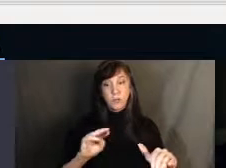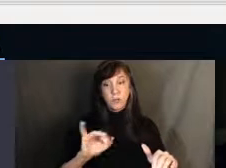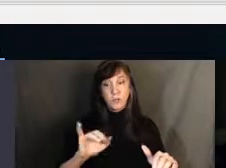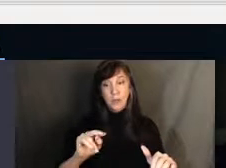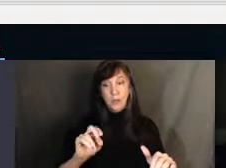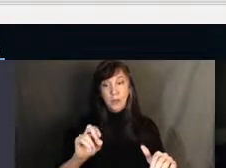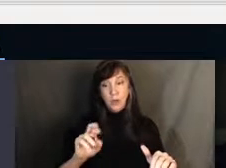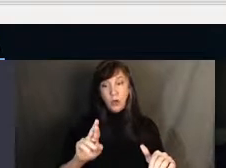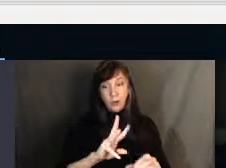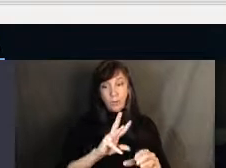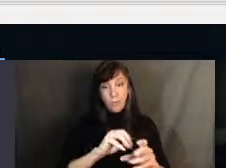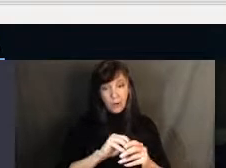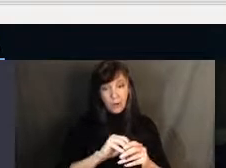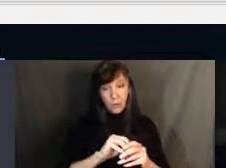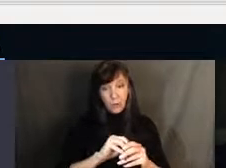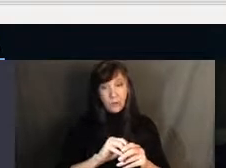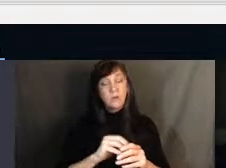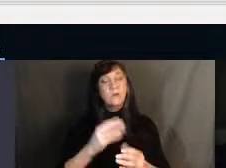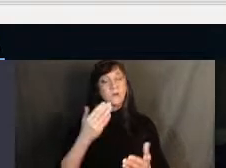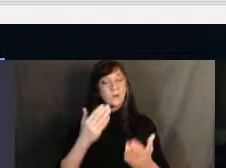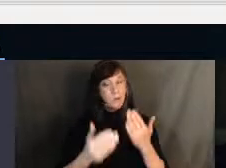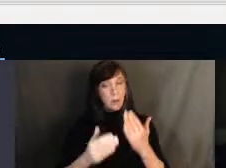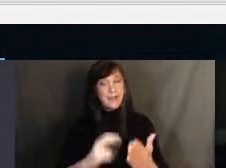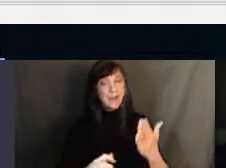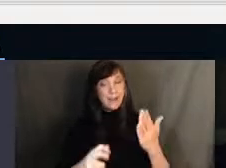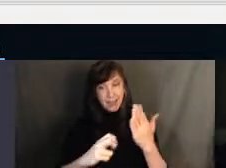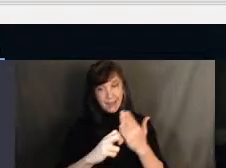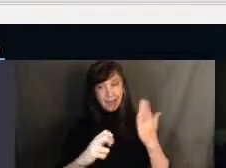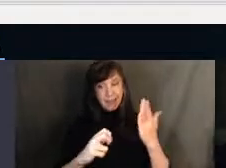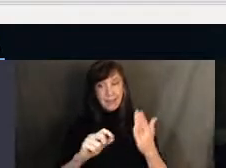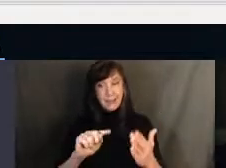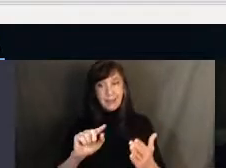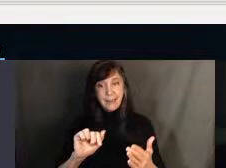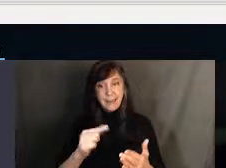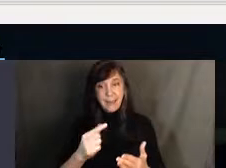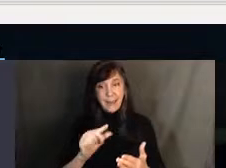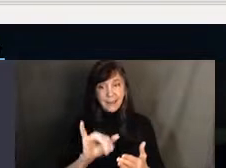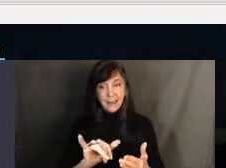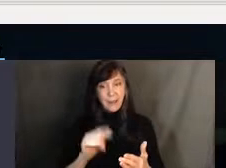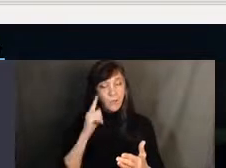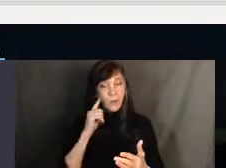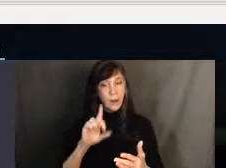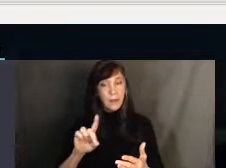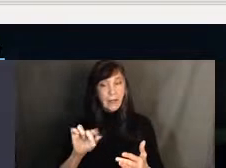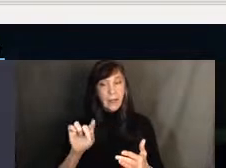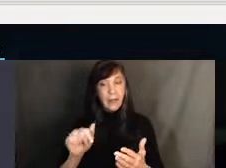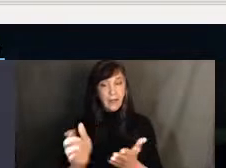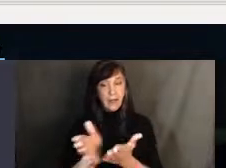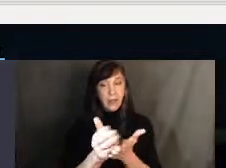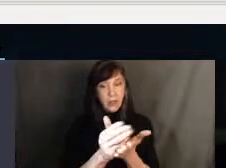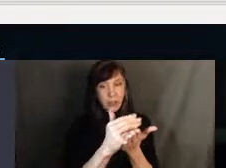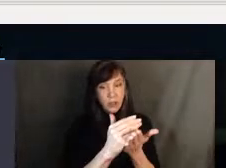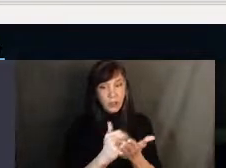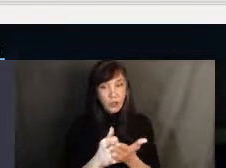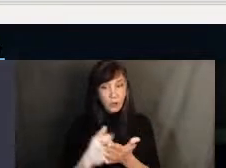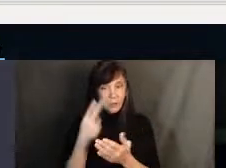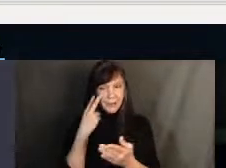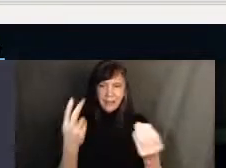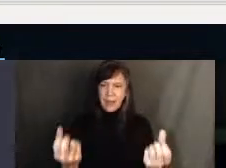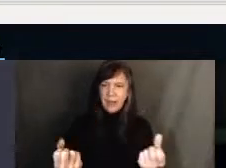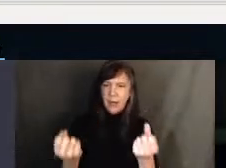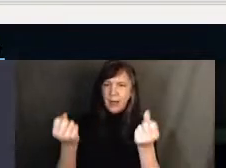be tagged or flagged for data collection when doing these case projects to figure out how many of these are related